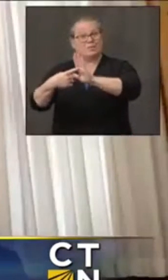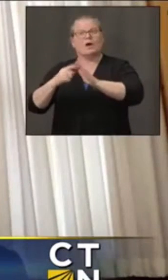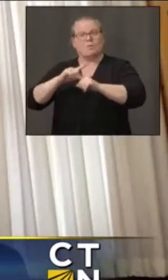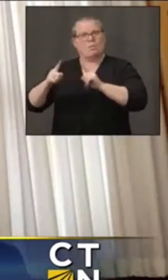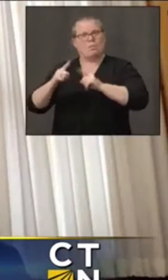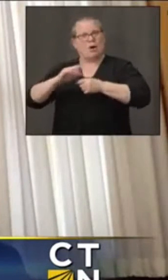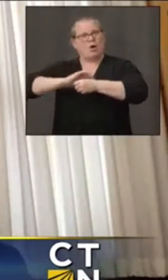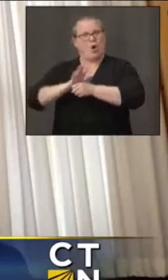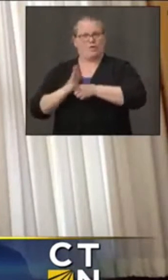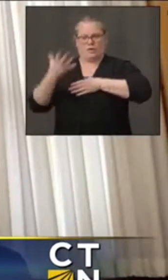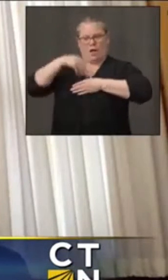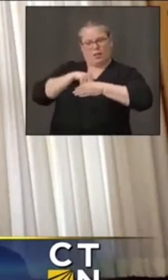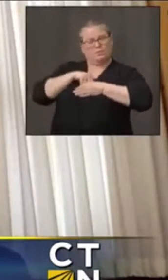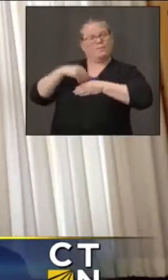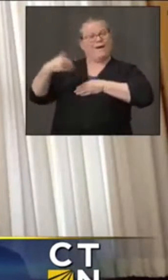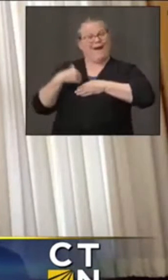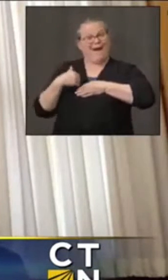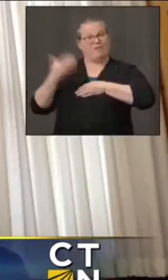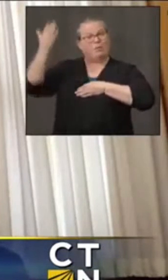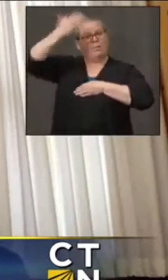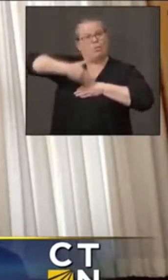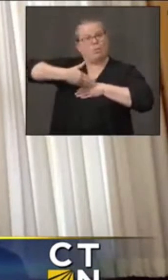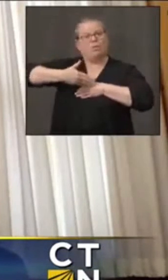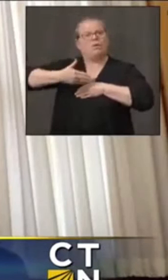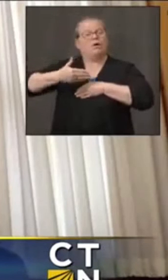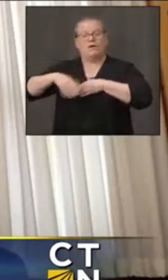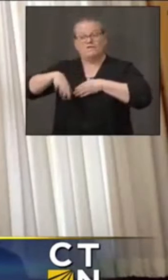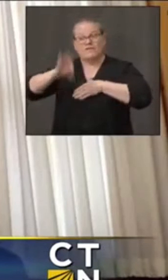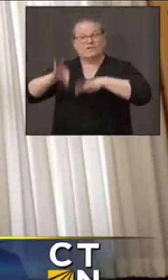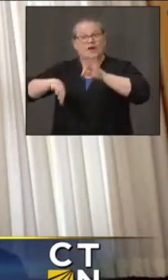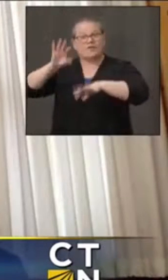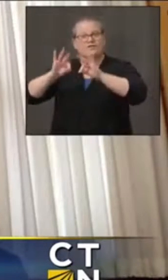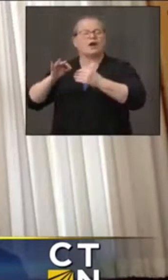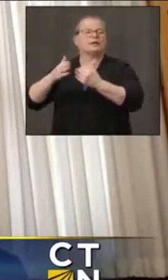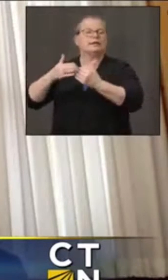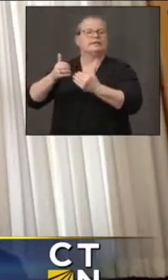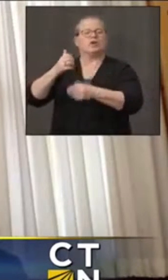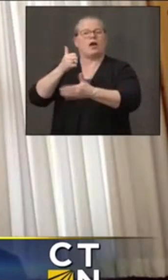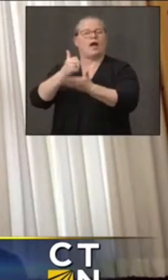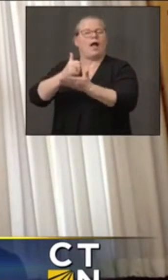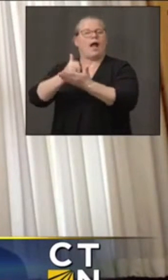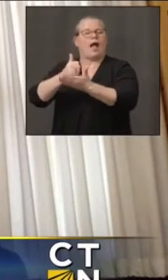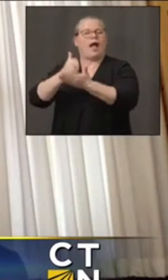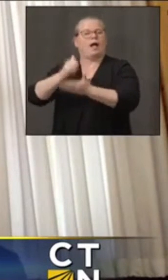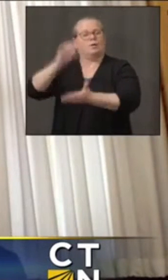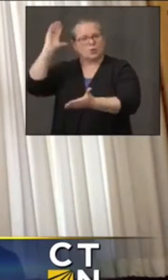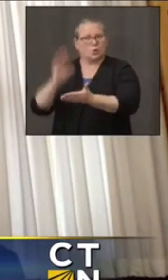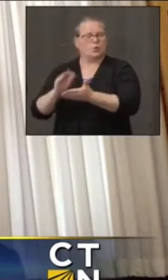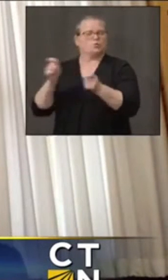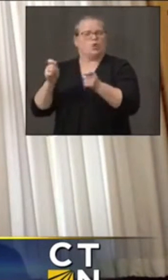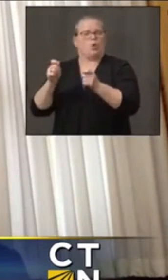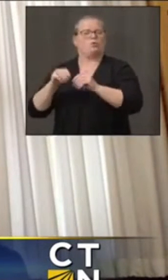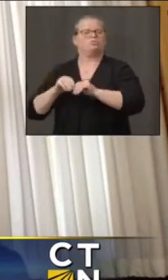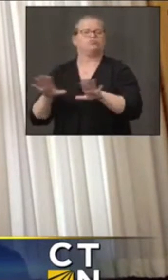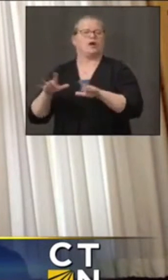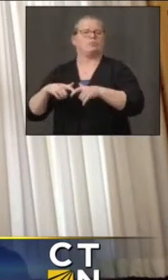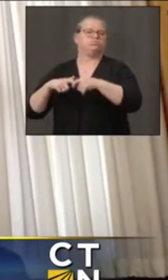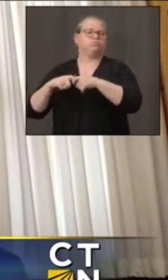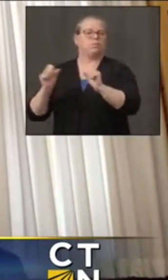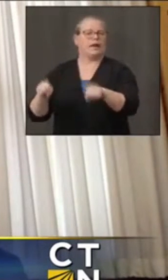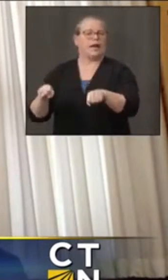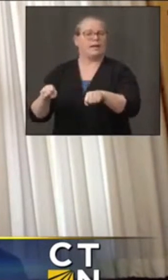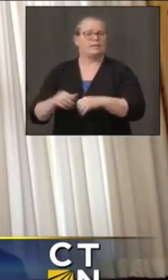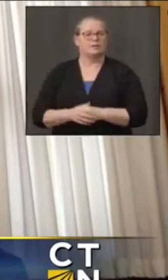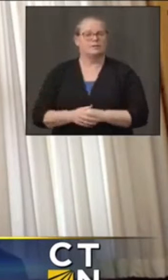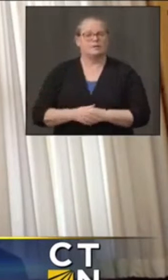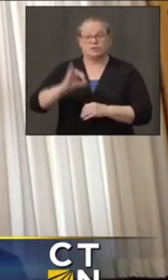right. I mean, clearly, we're testing per capita far more than most other states, and so we're going to